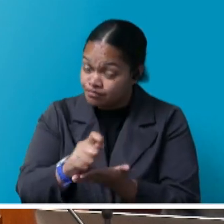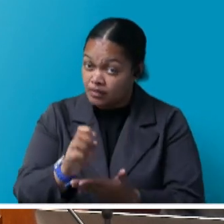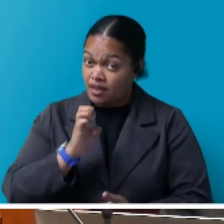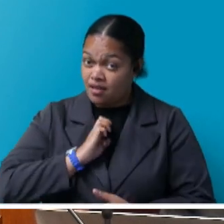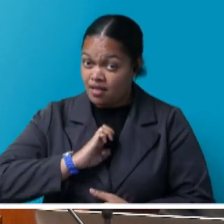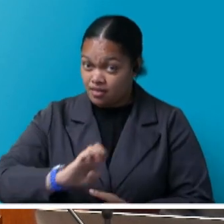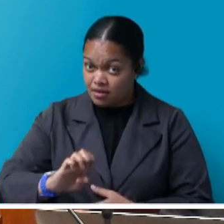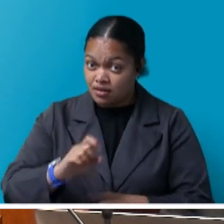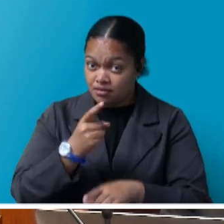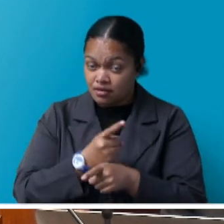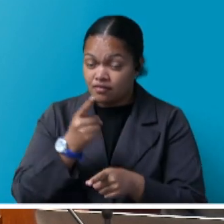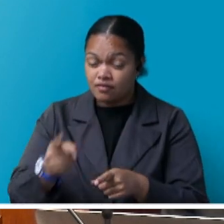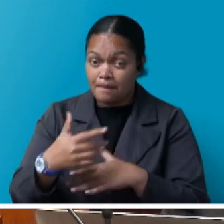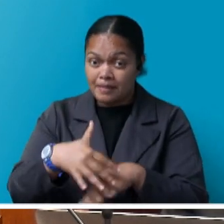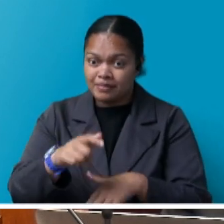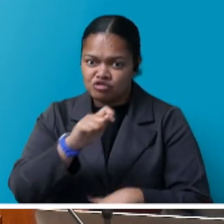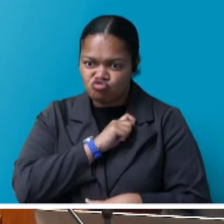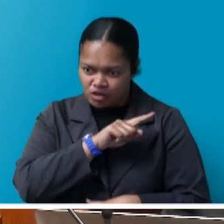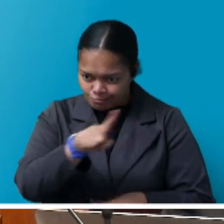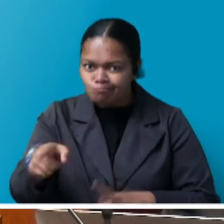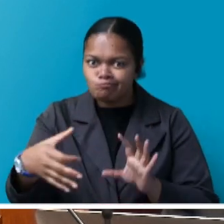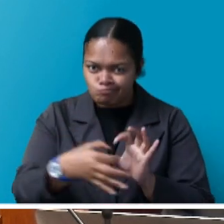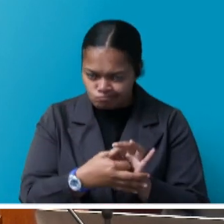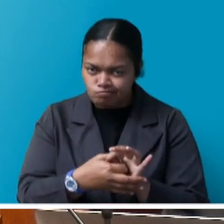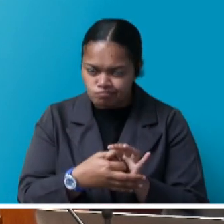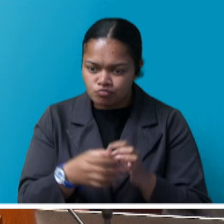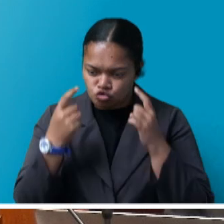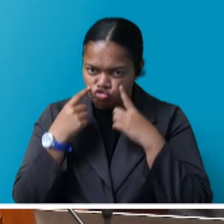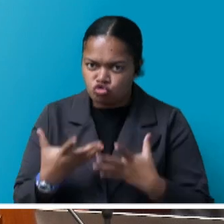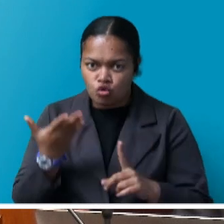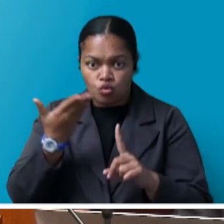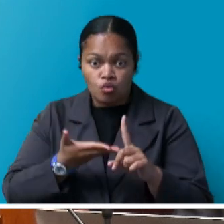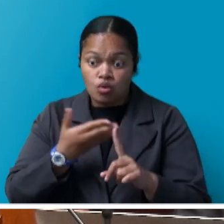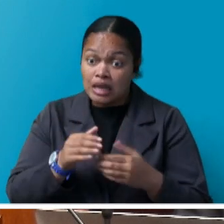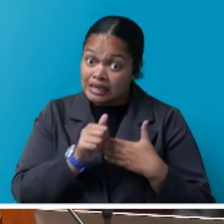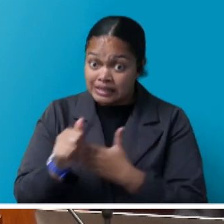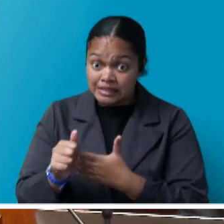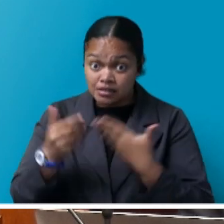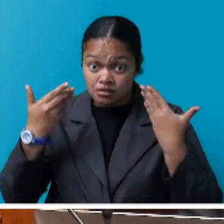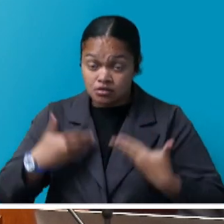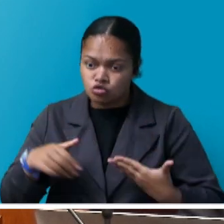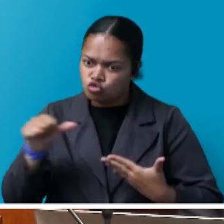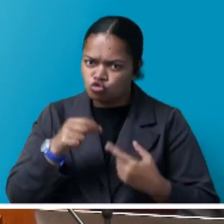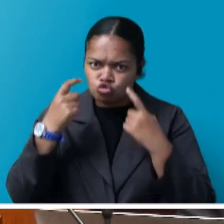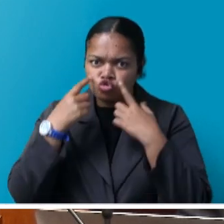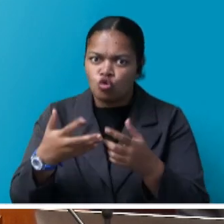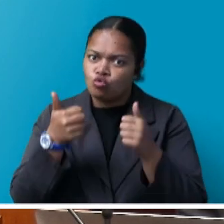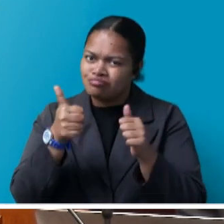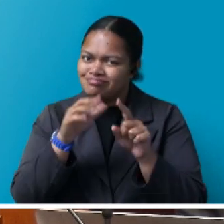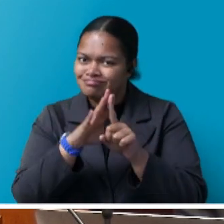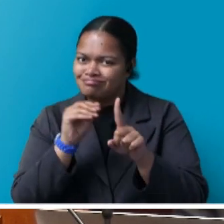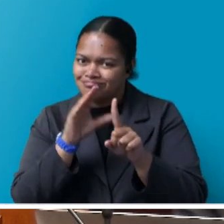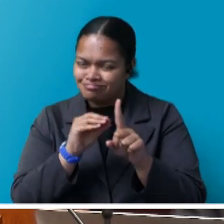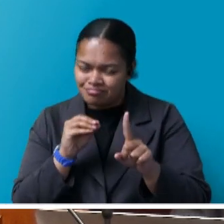and public trust in our institutions. As leaders, we must uphold the highest standards of integrity and be accountable for our actions.